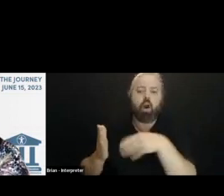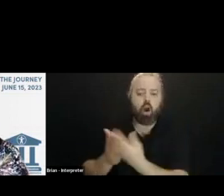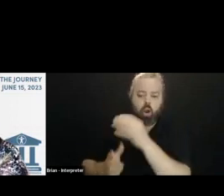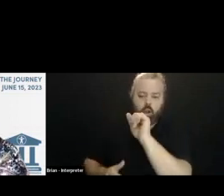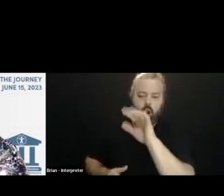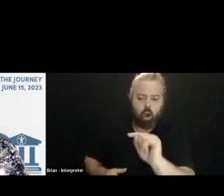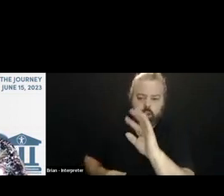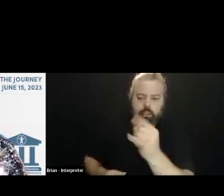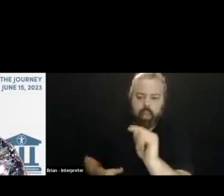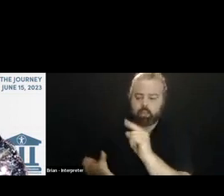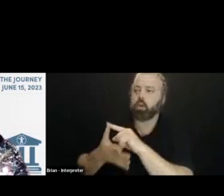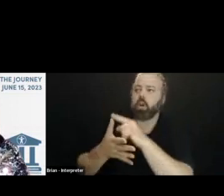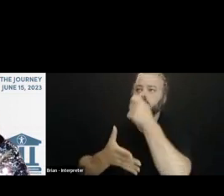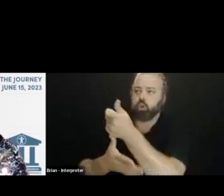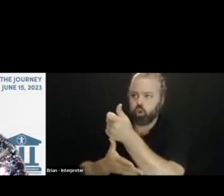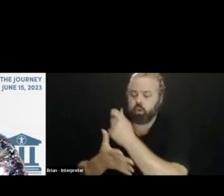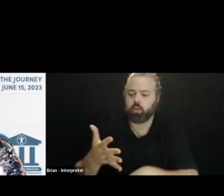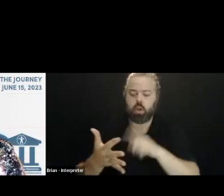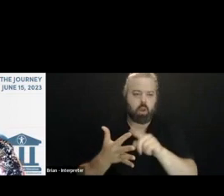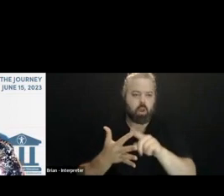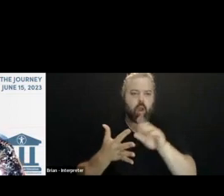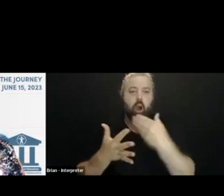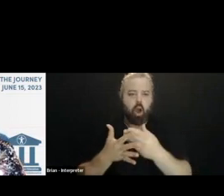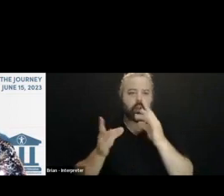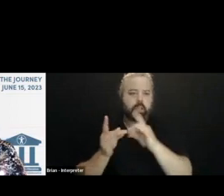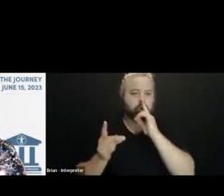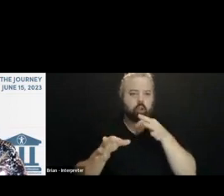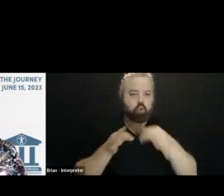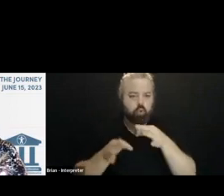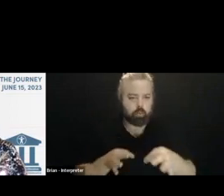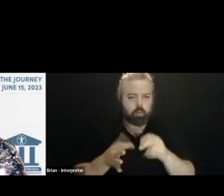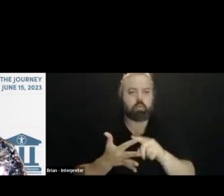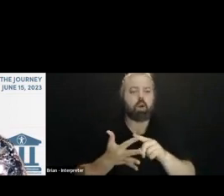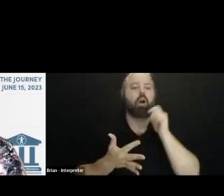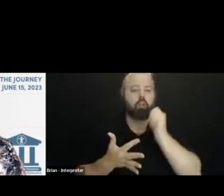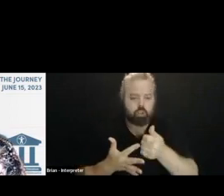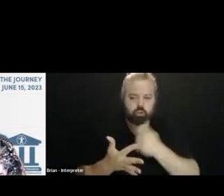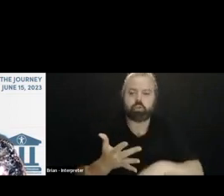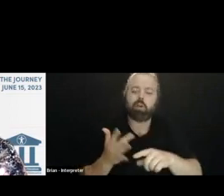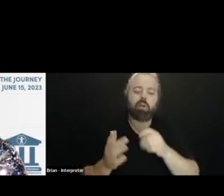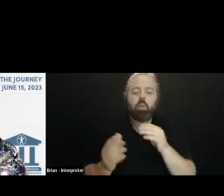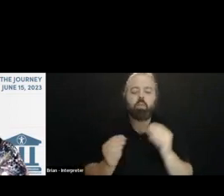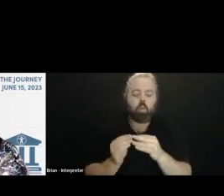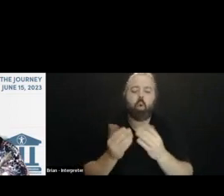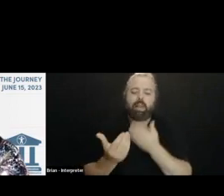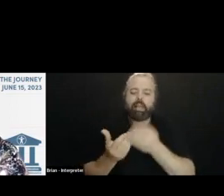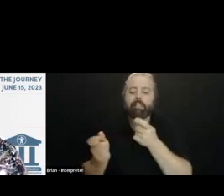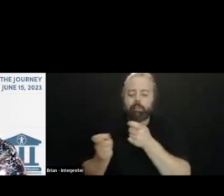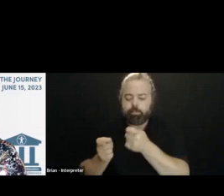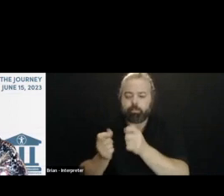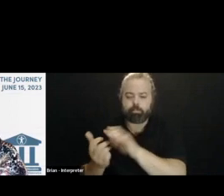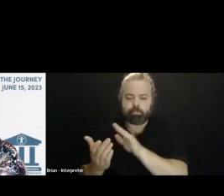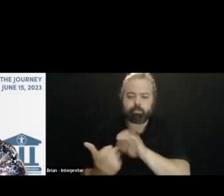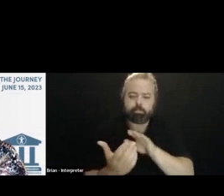descriptive links everywhere. Okay, check. Break it down into those manageable chunks. And remember that accessibility needs to be